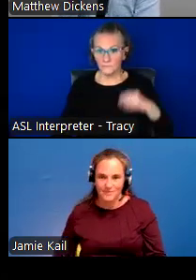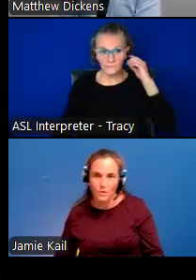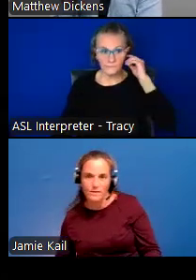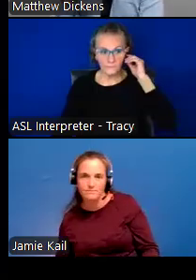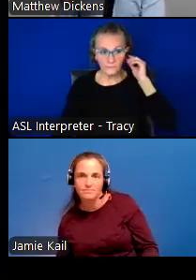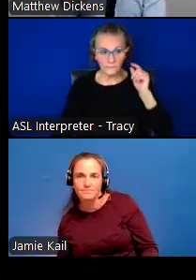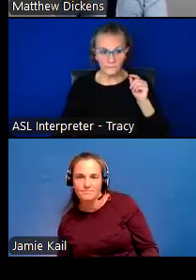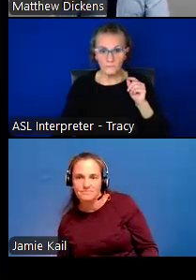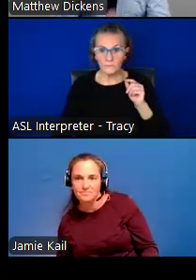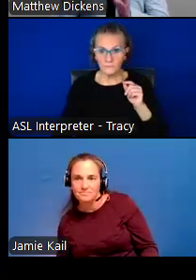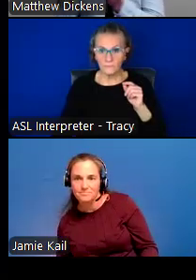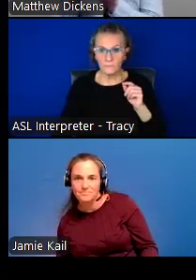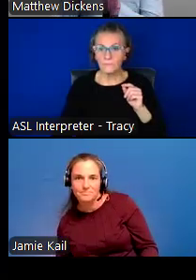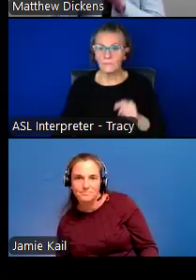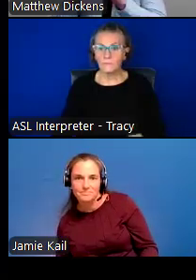Okay.